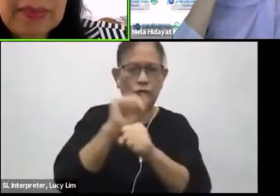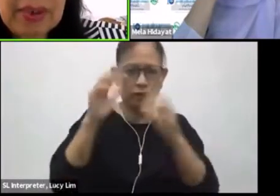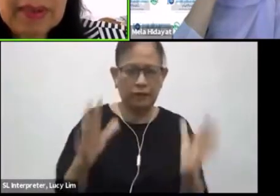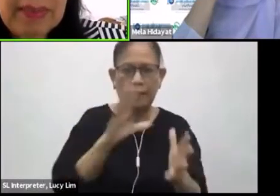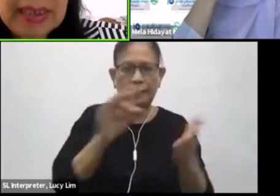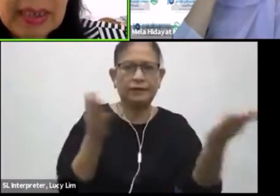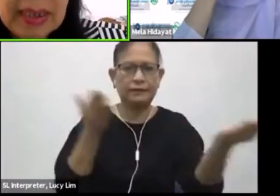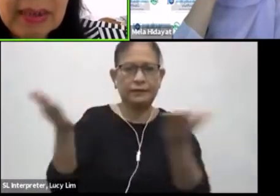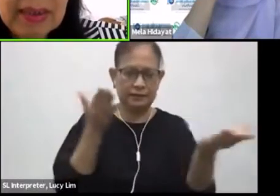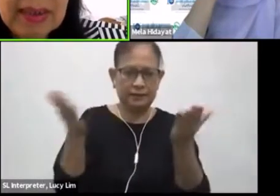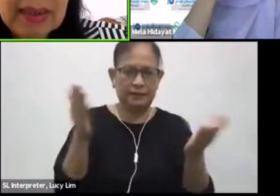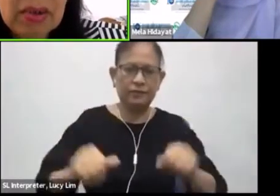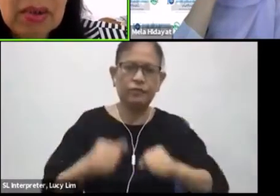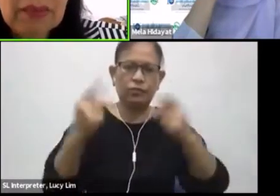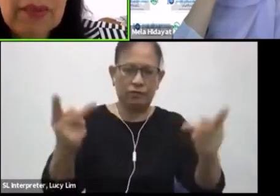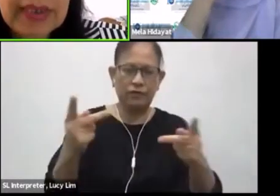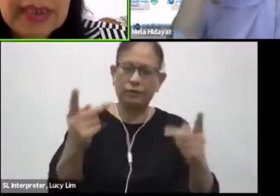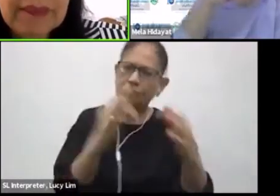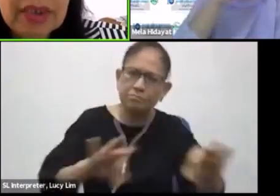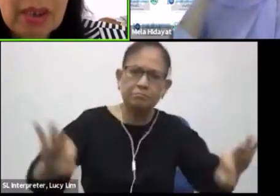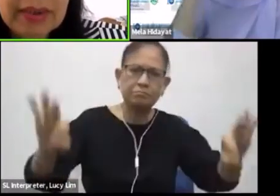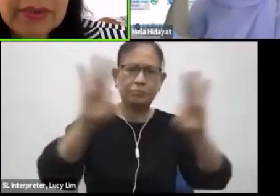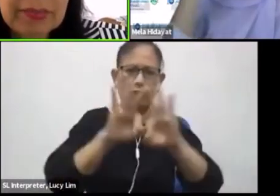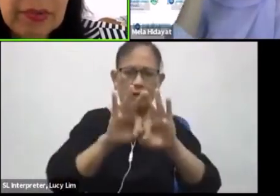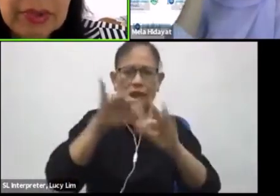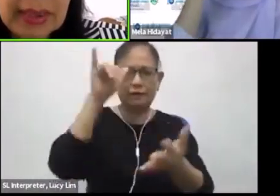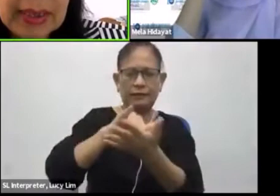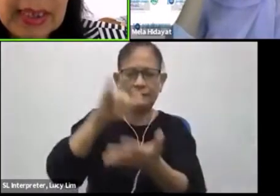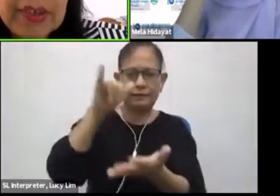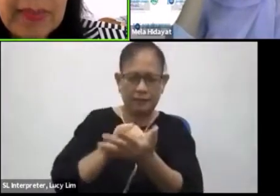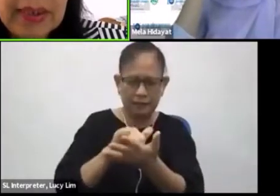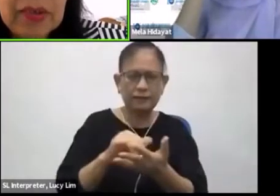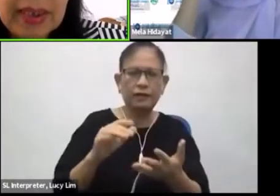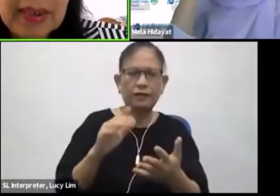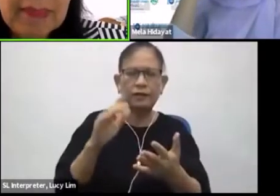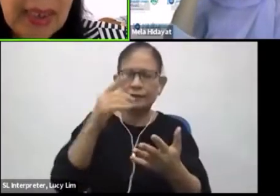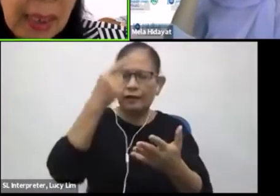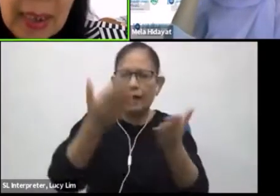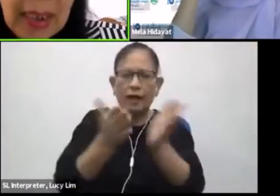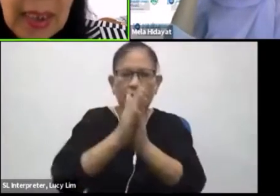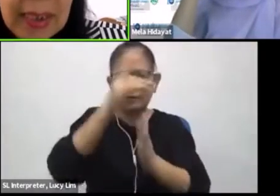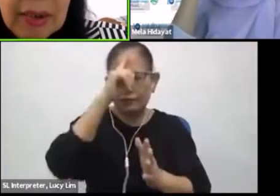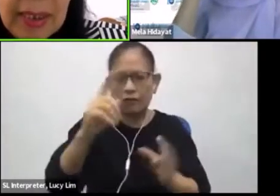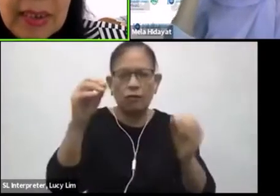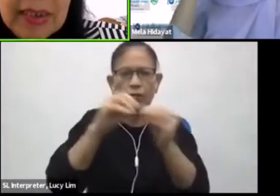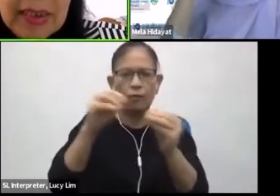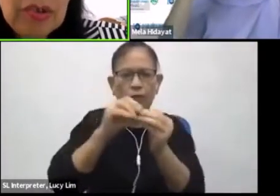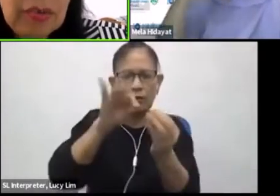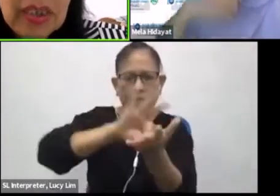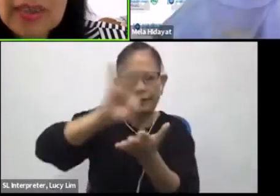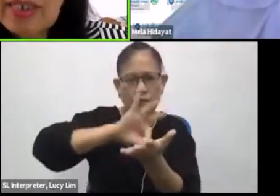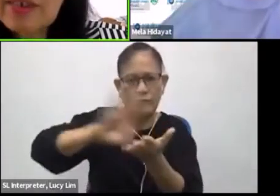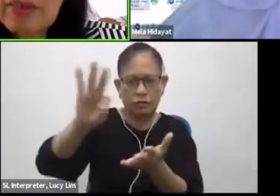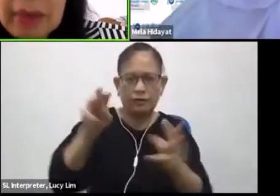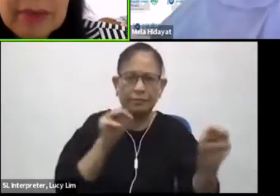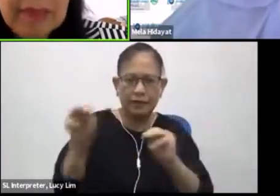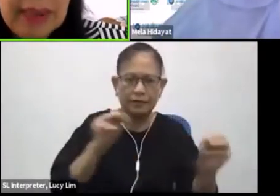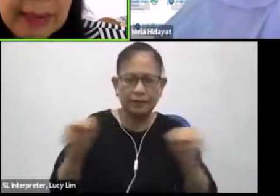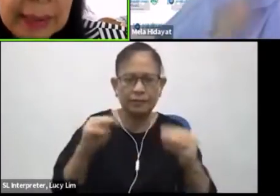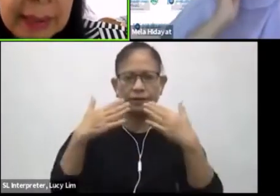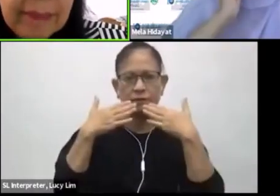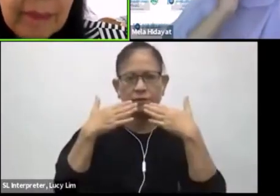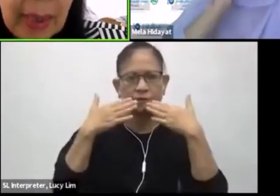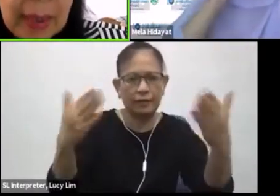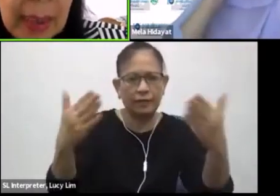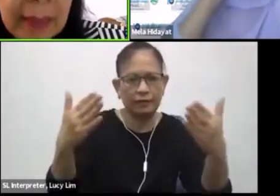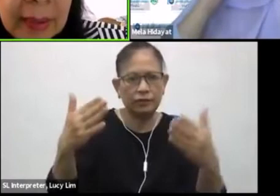Very important message. This is a call for a safety audit, reporting, and case management in any crisis situation. Thank you, Dr. Mila,